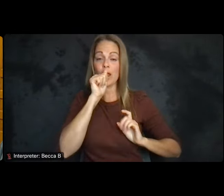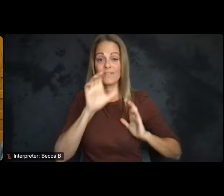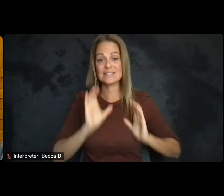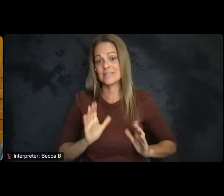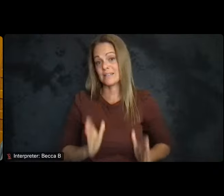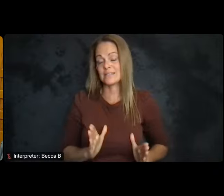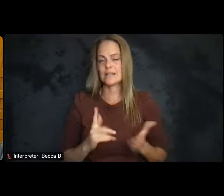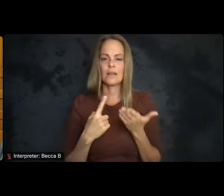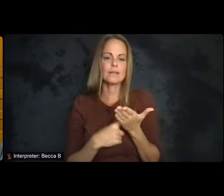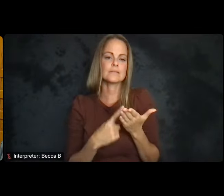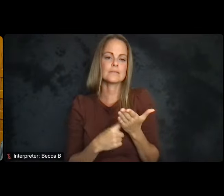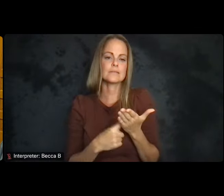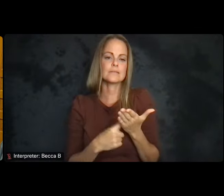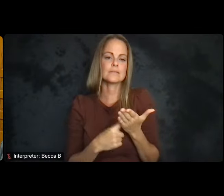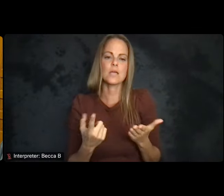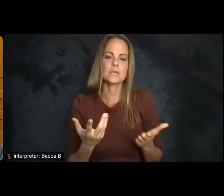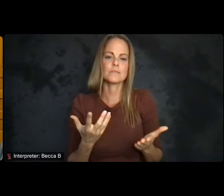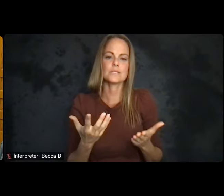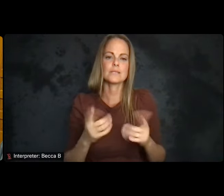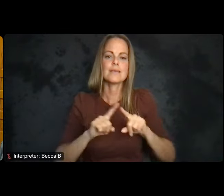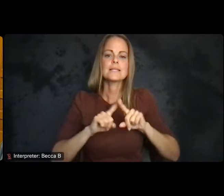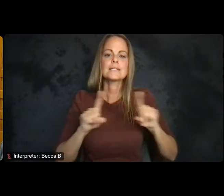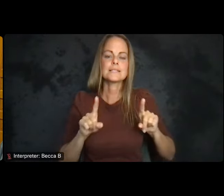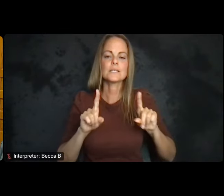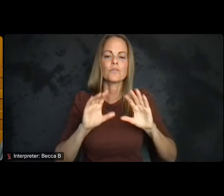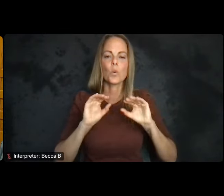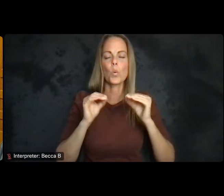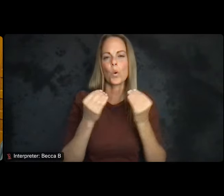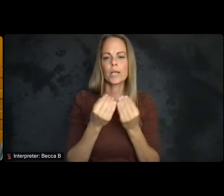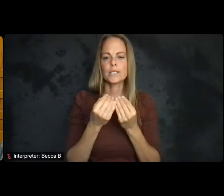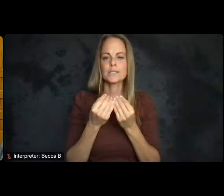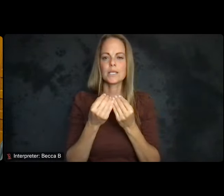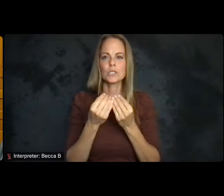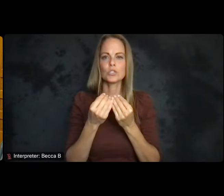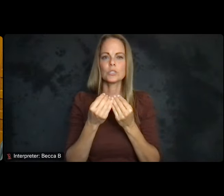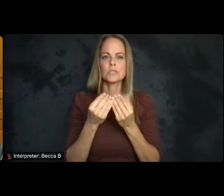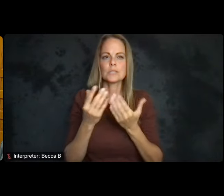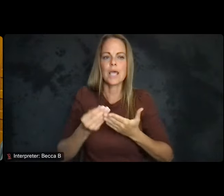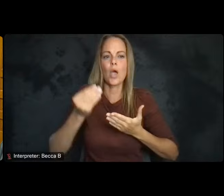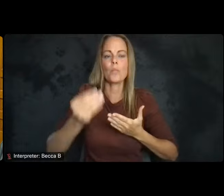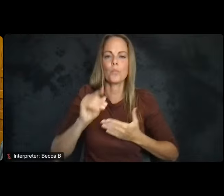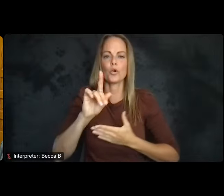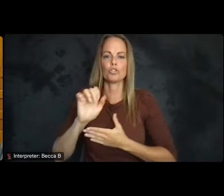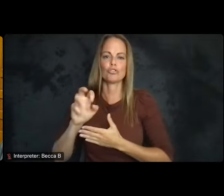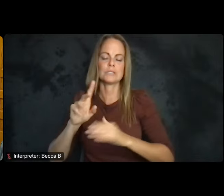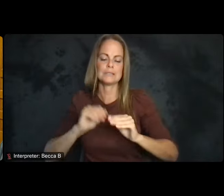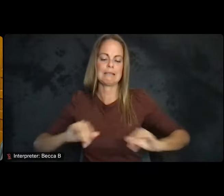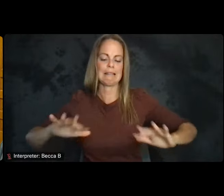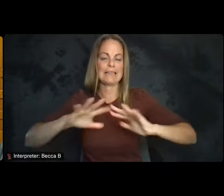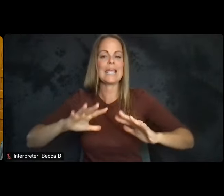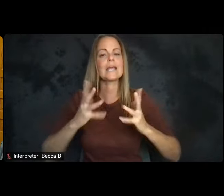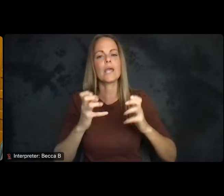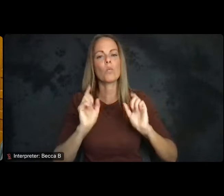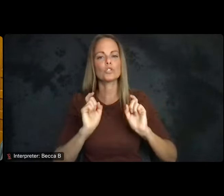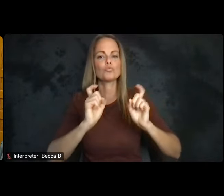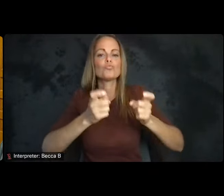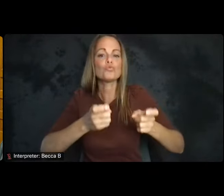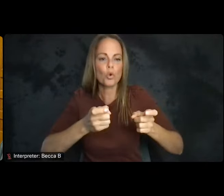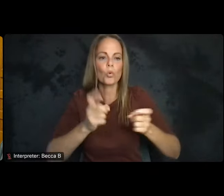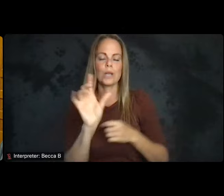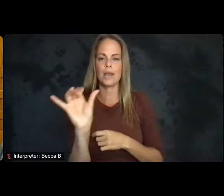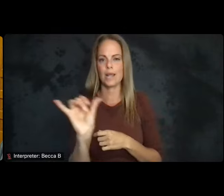there are different organizations that purchase land and then are looking to then donate it to us as